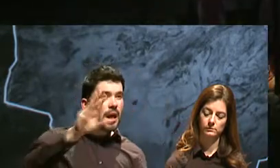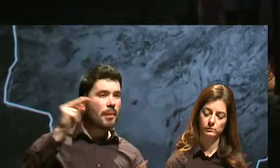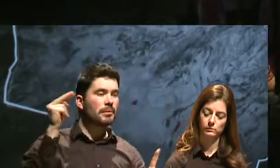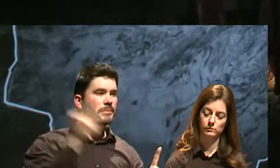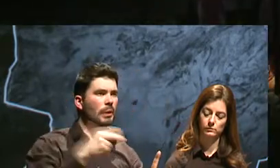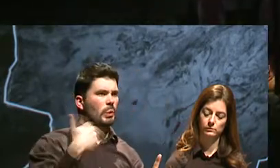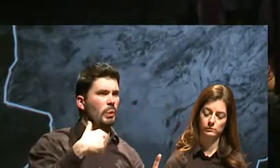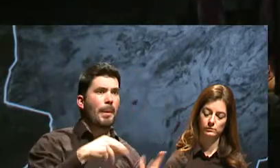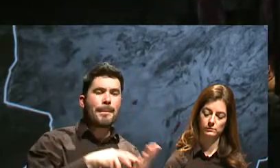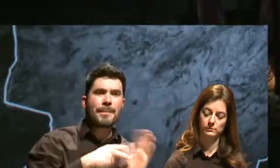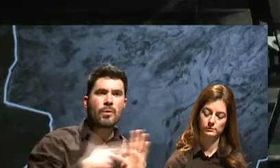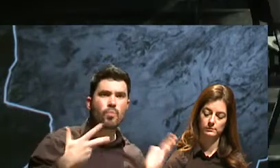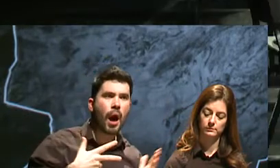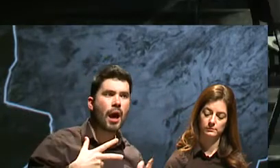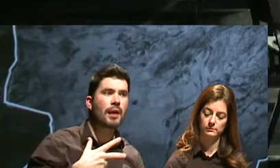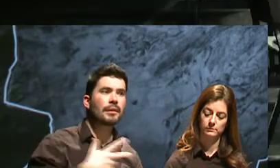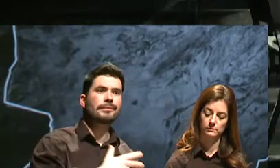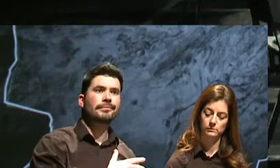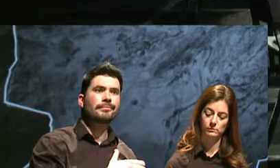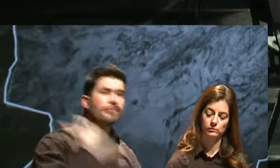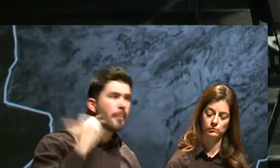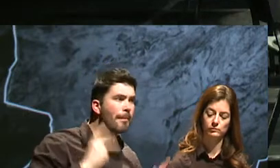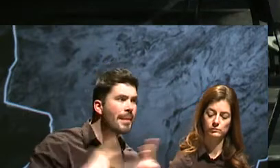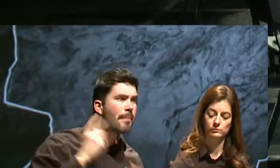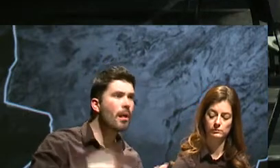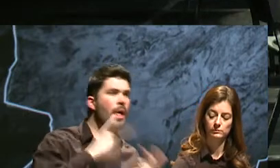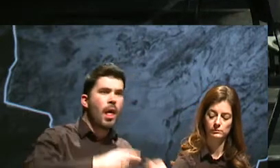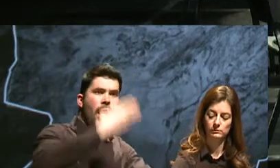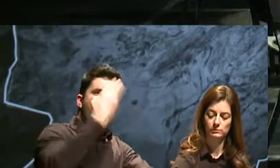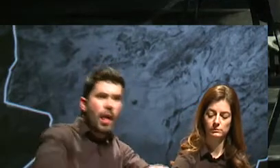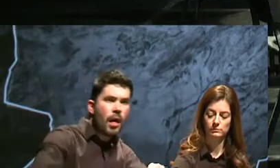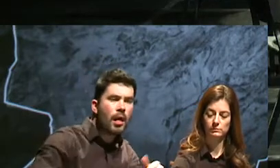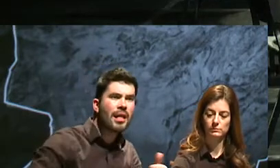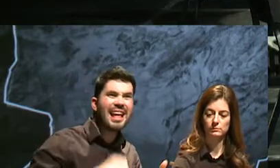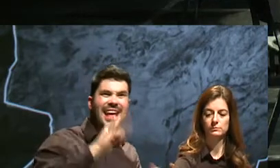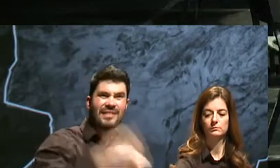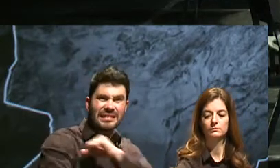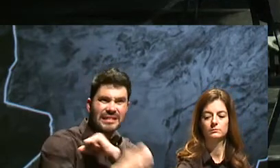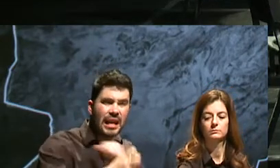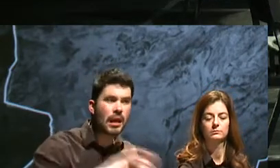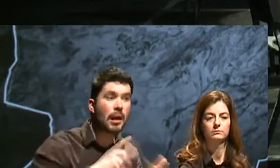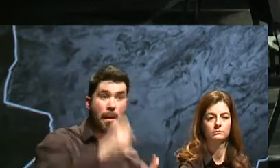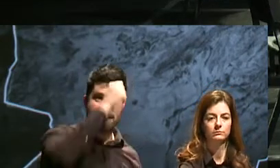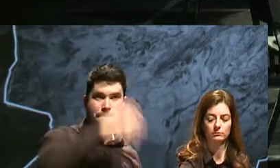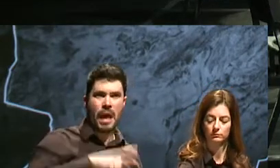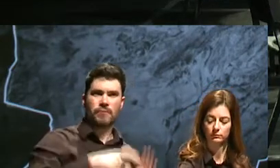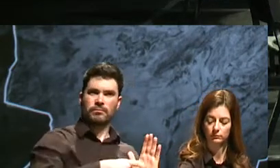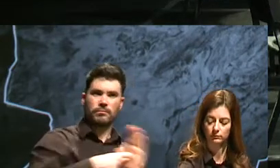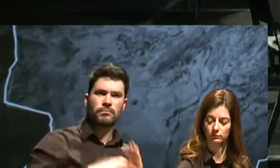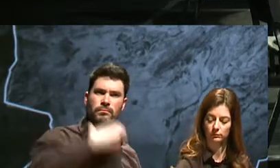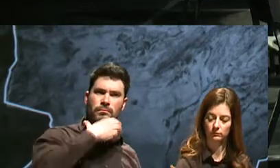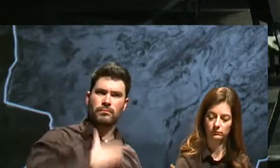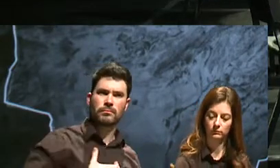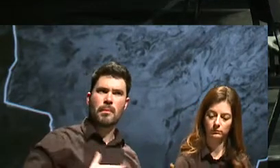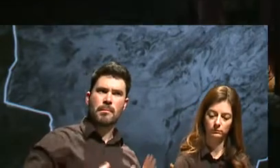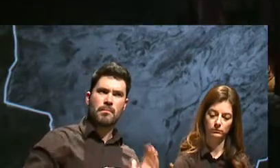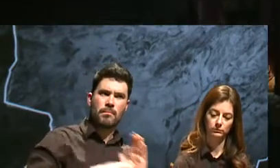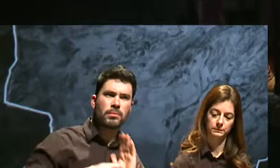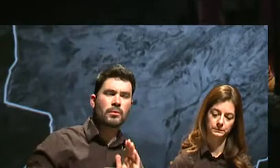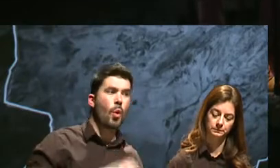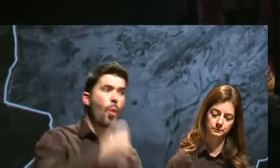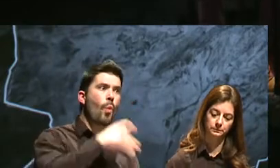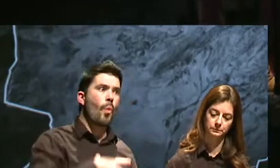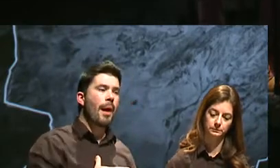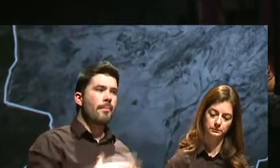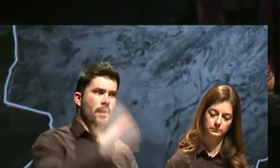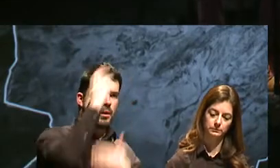Sharia includes public executions, amputation for acts of theft. Men are required to grow beards at an approved length. Women must